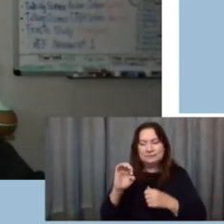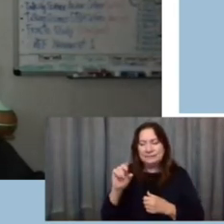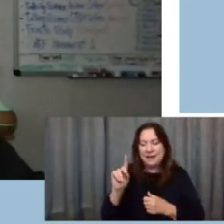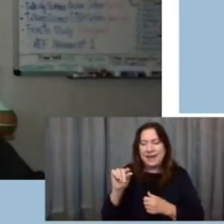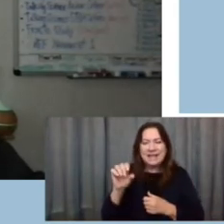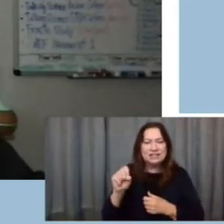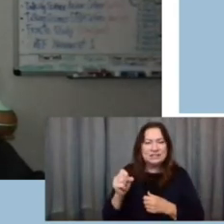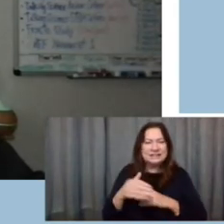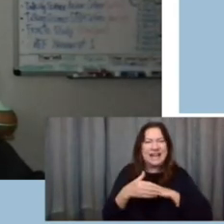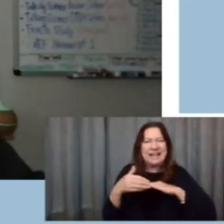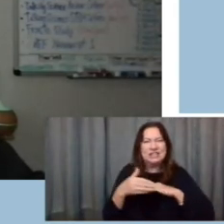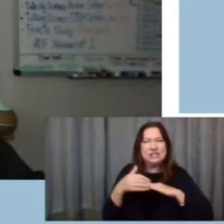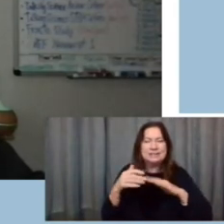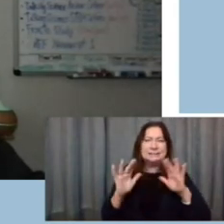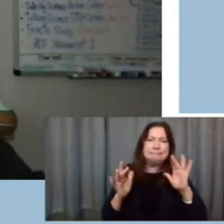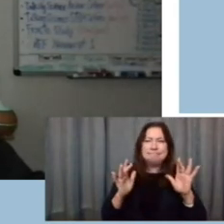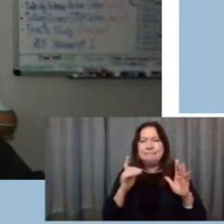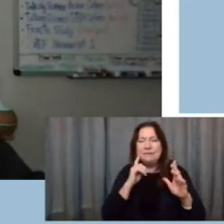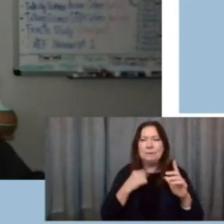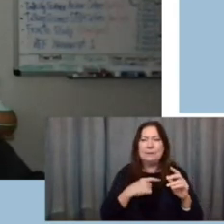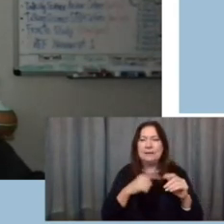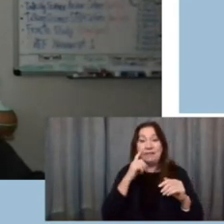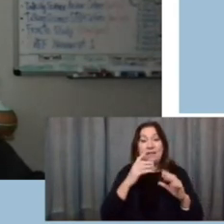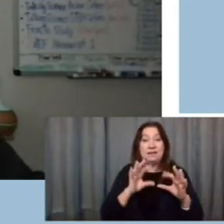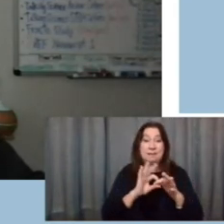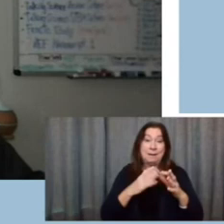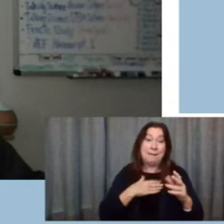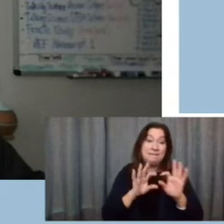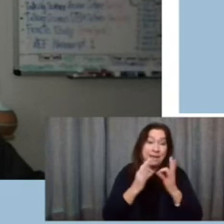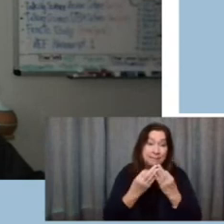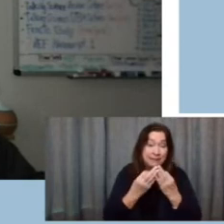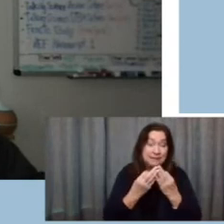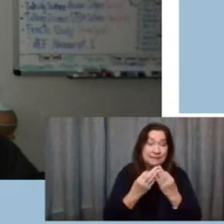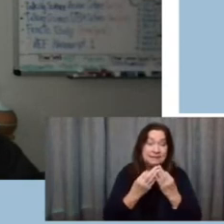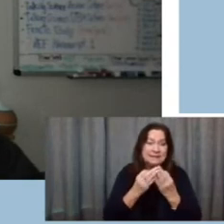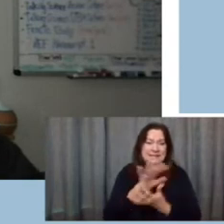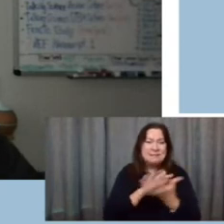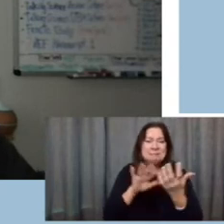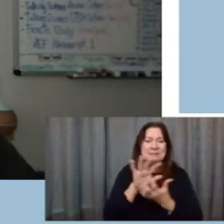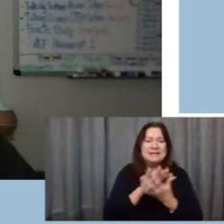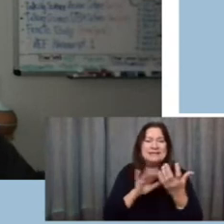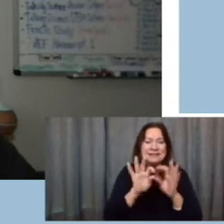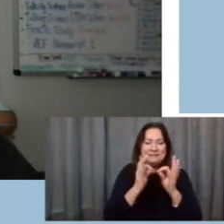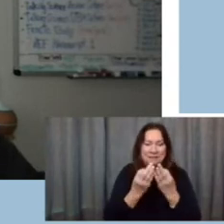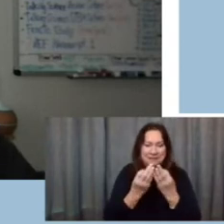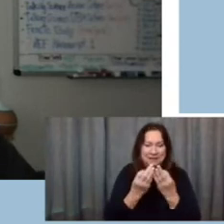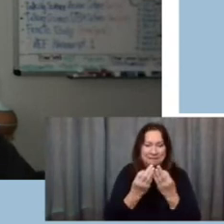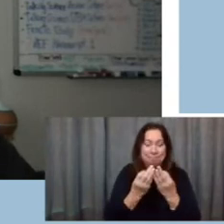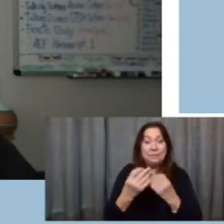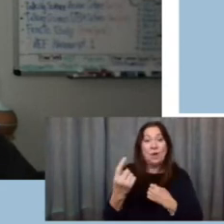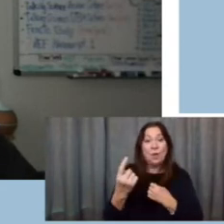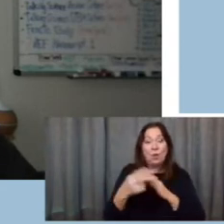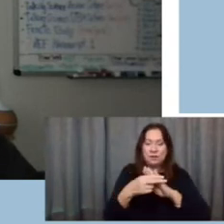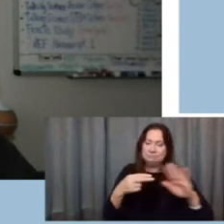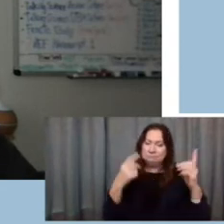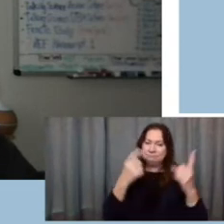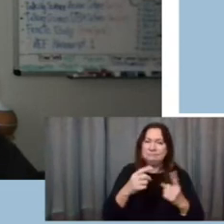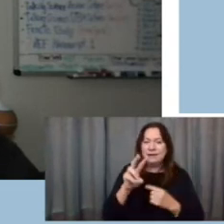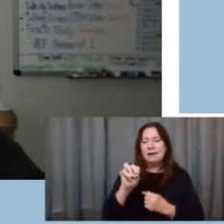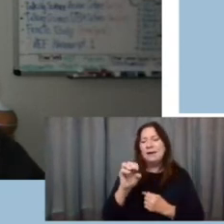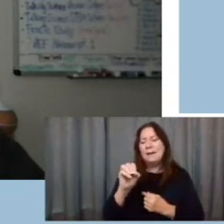of I think of my family. My family is a blended family, and one of our mottos that we continue to remind each